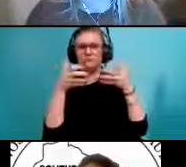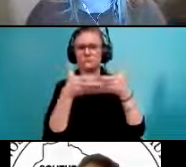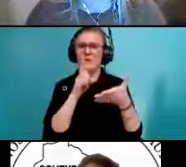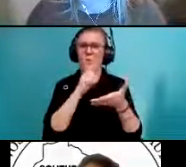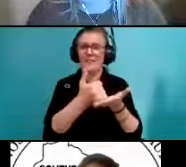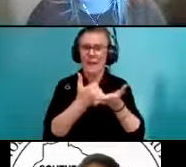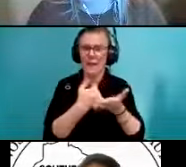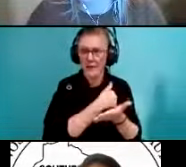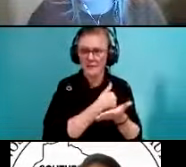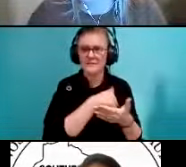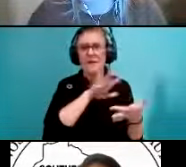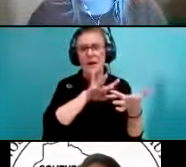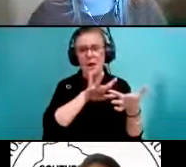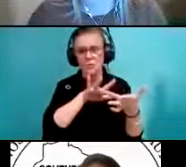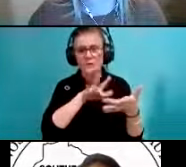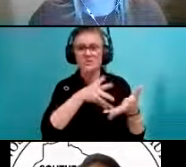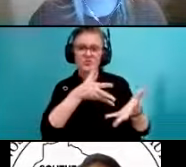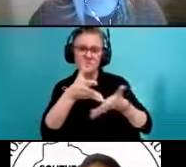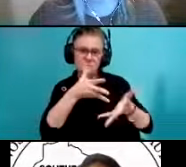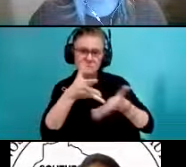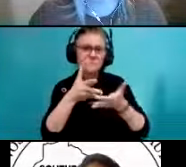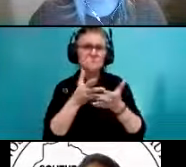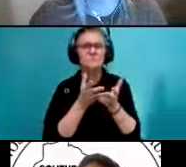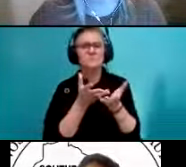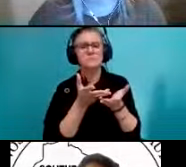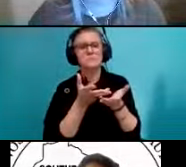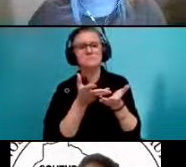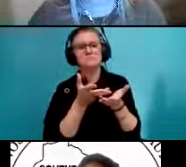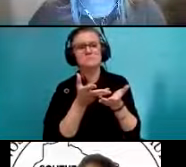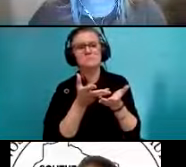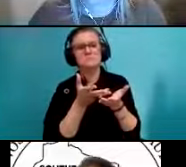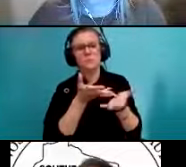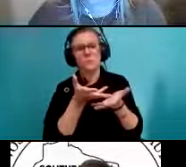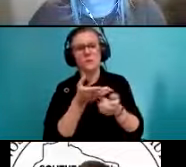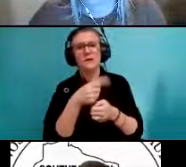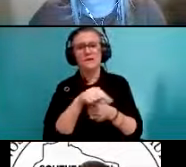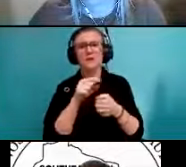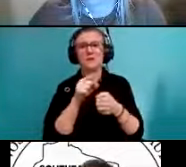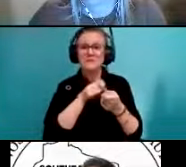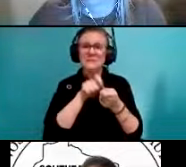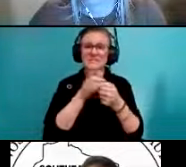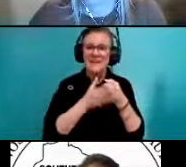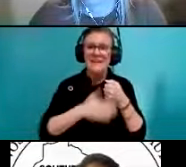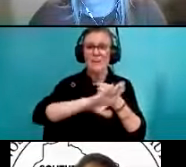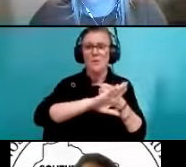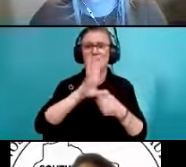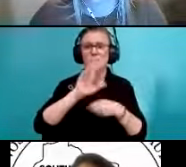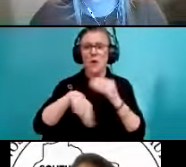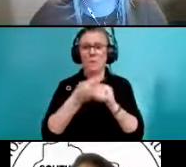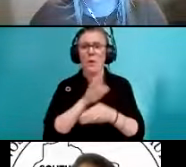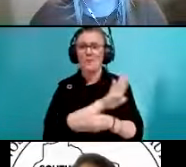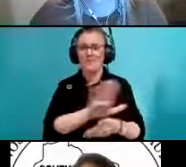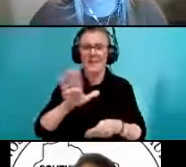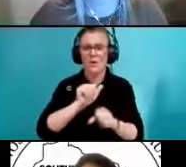helping us out do some outreach to their individual neighborhoods, and we'll talk a little bit more about their